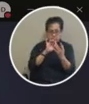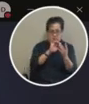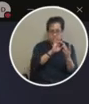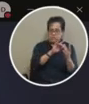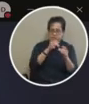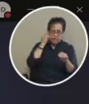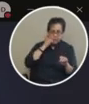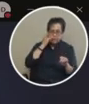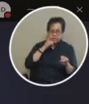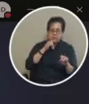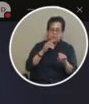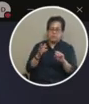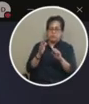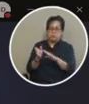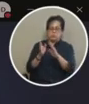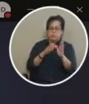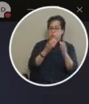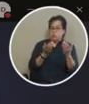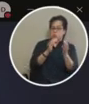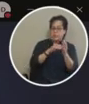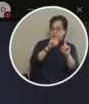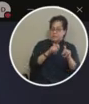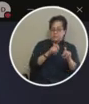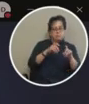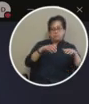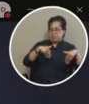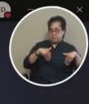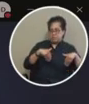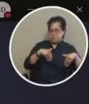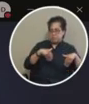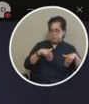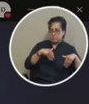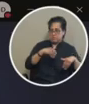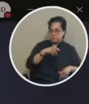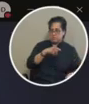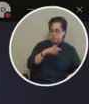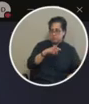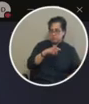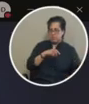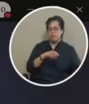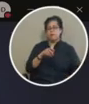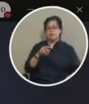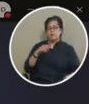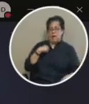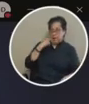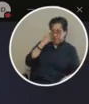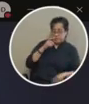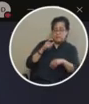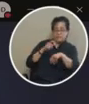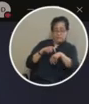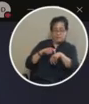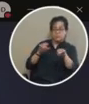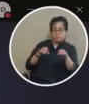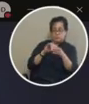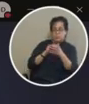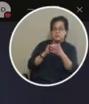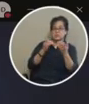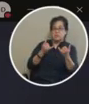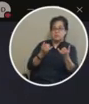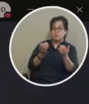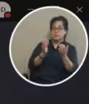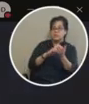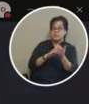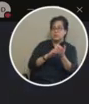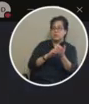gotten to the retest at this point yet. I think that it's time to do that. It's time to do that because we